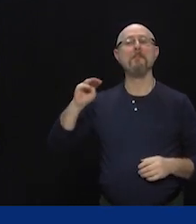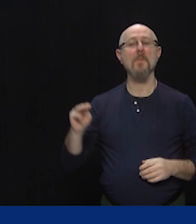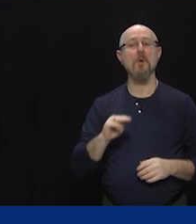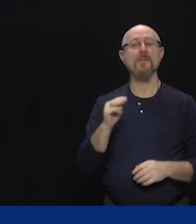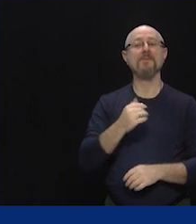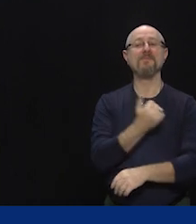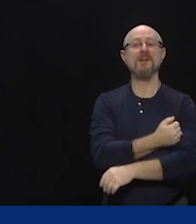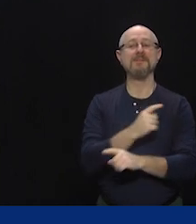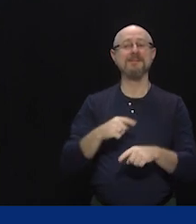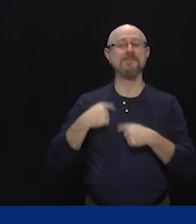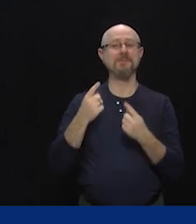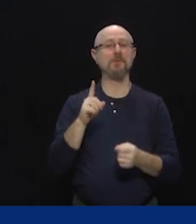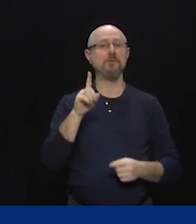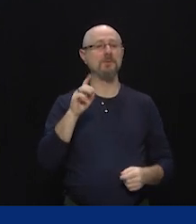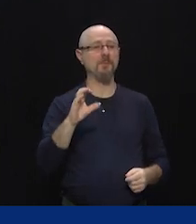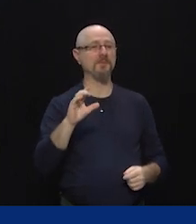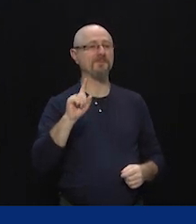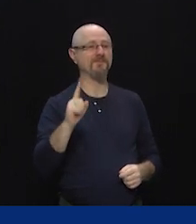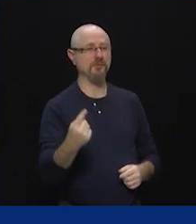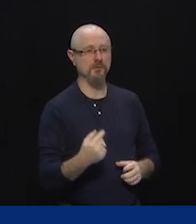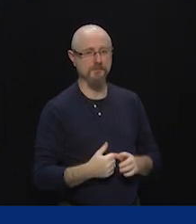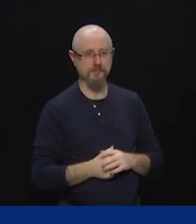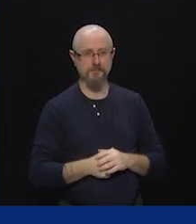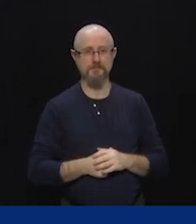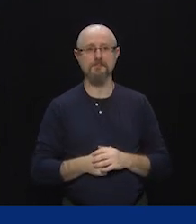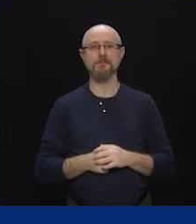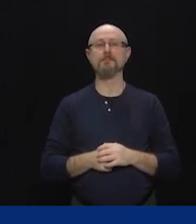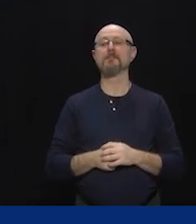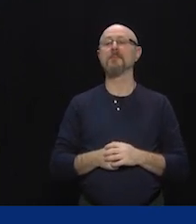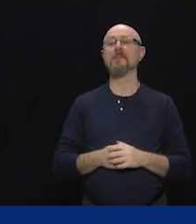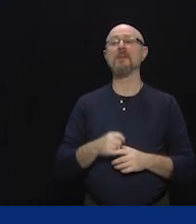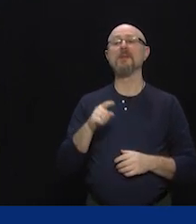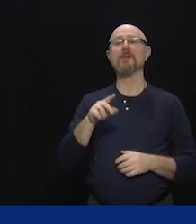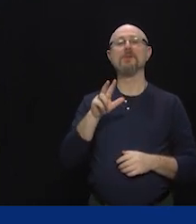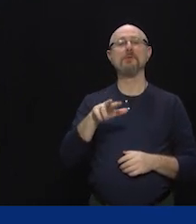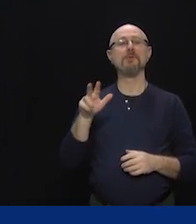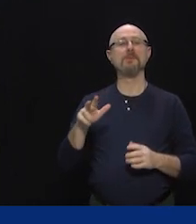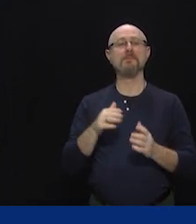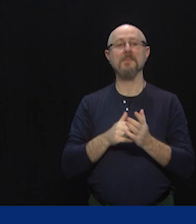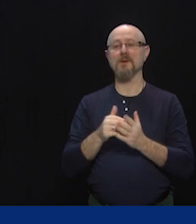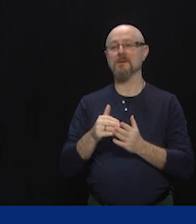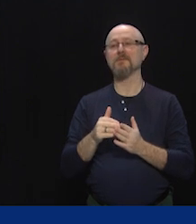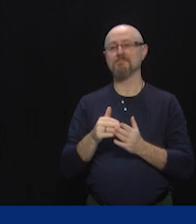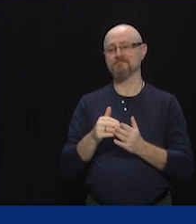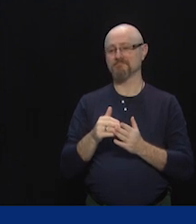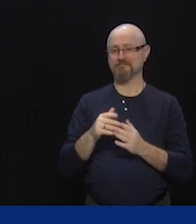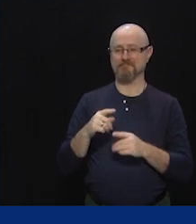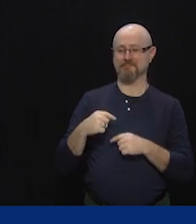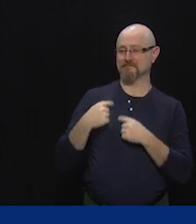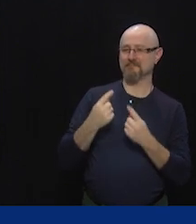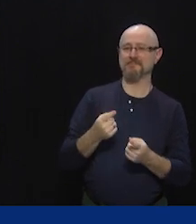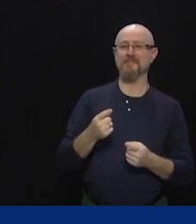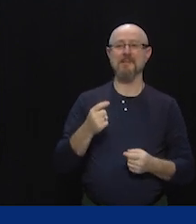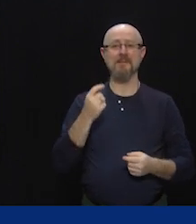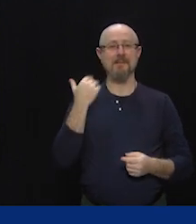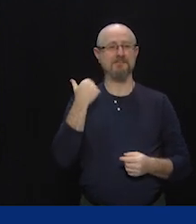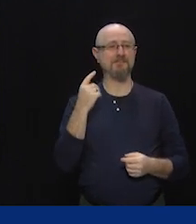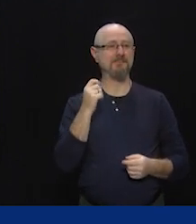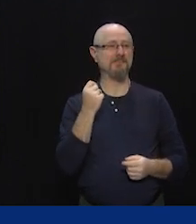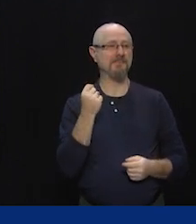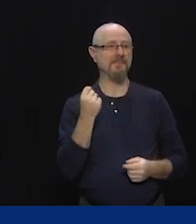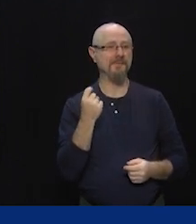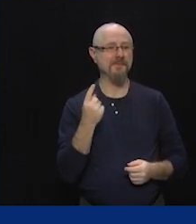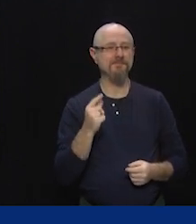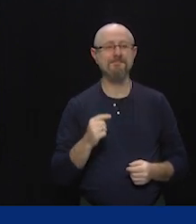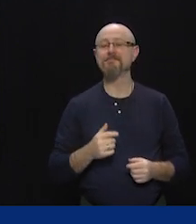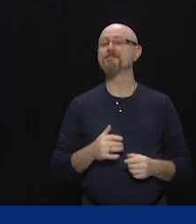1st. Doses over 33 million just since as of 11 a.m. yesterday. 4.3 million